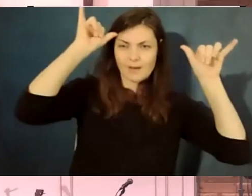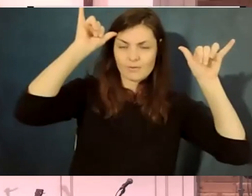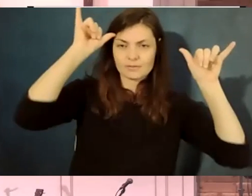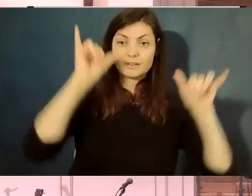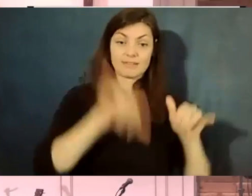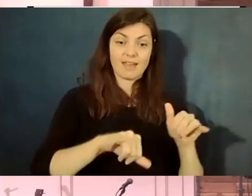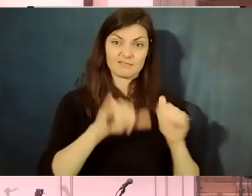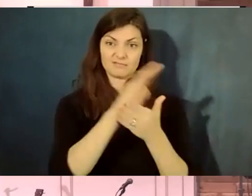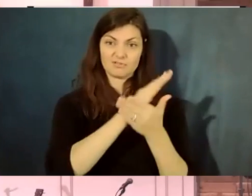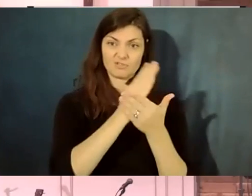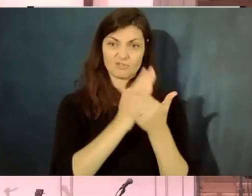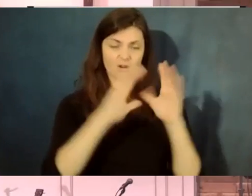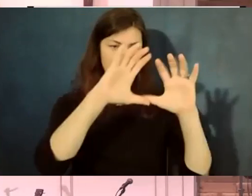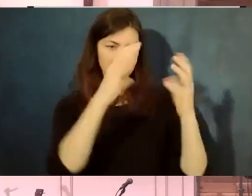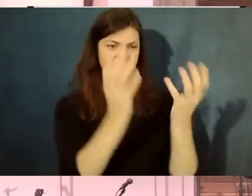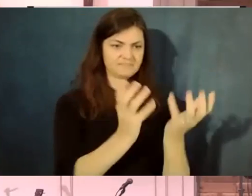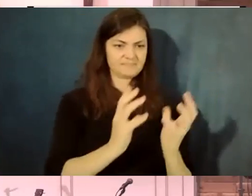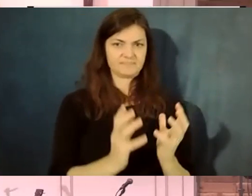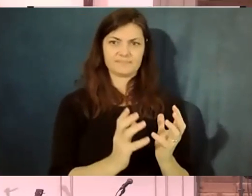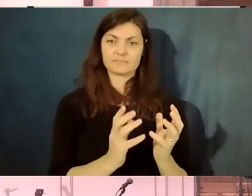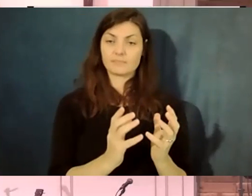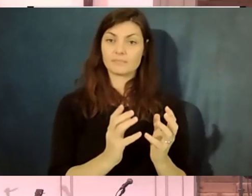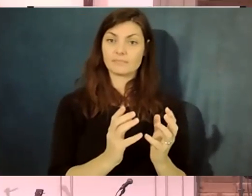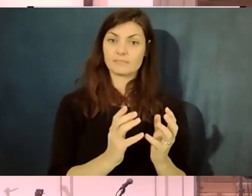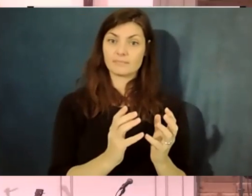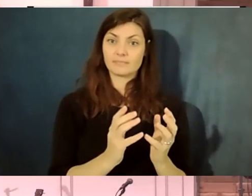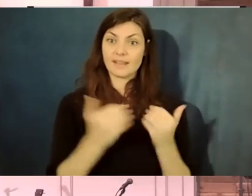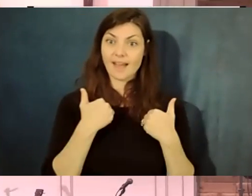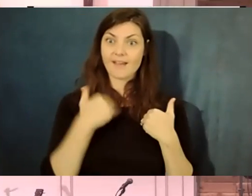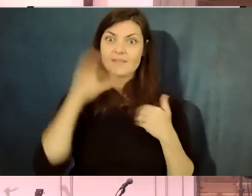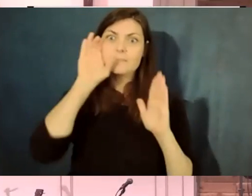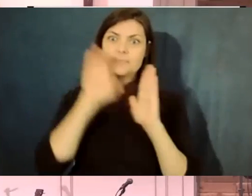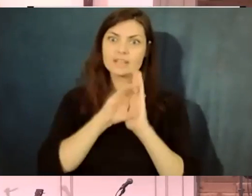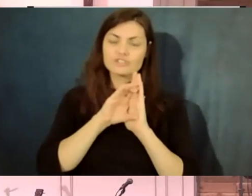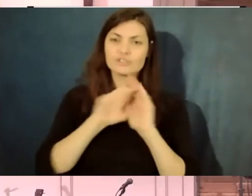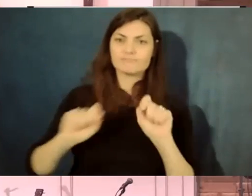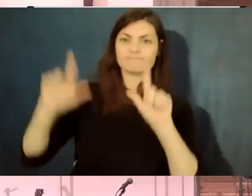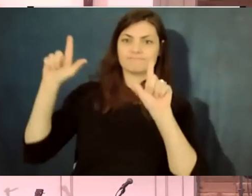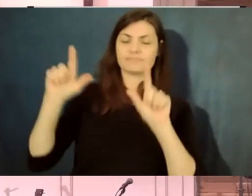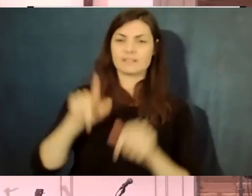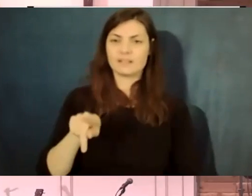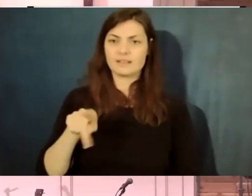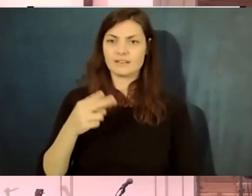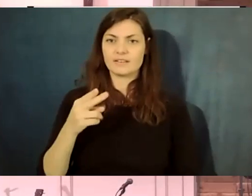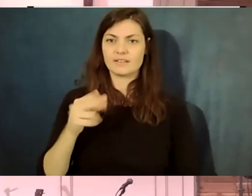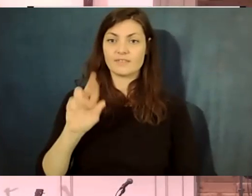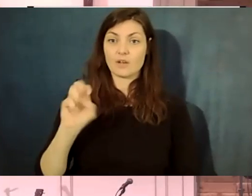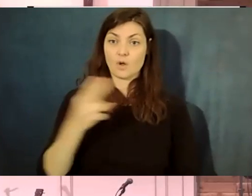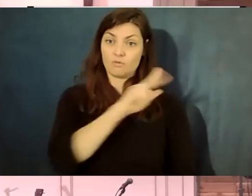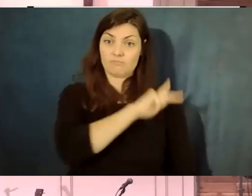This carving that they found, it's one of the pharaohs worshiping Apis, this false god that they